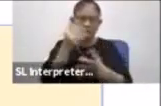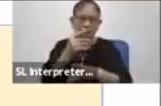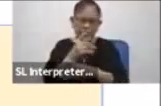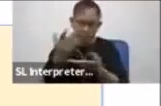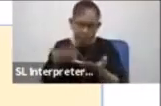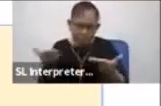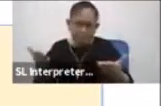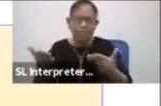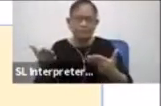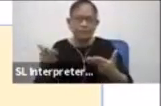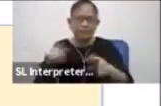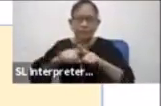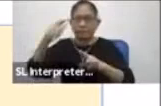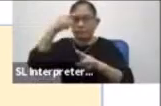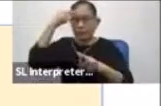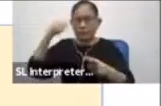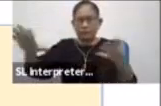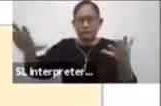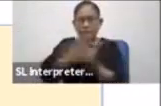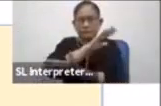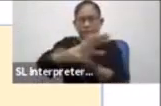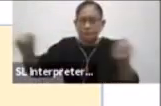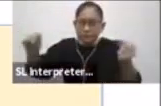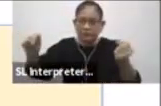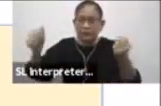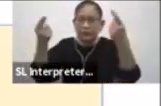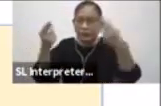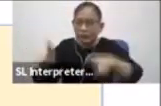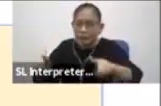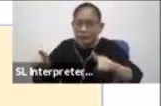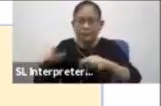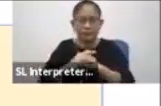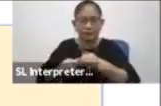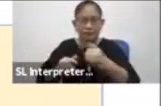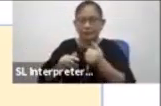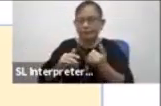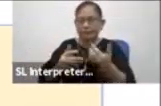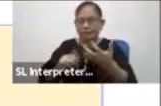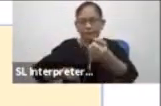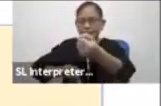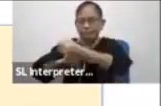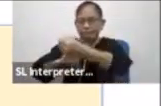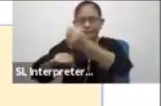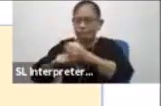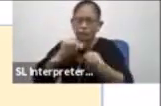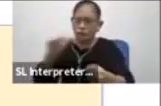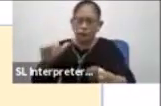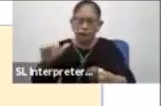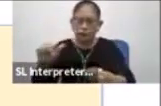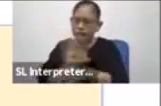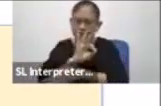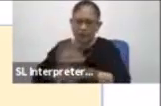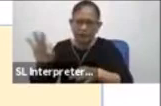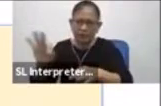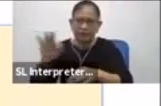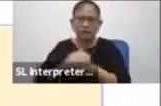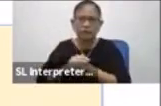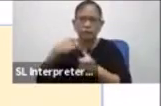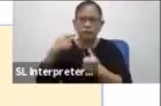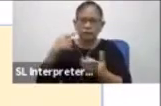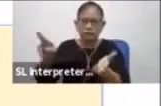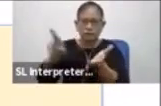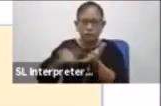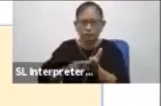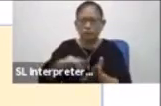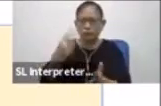of the disaster, the existing support were not functioning. And we also recorded two local